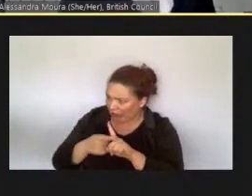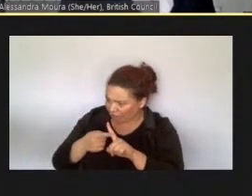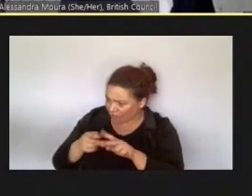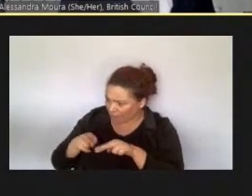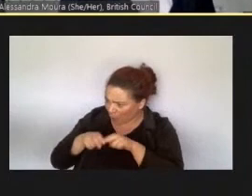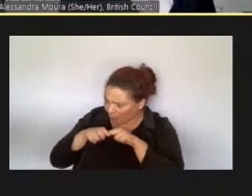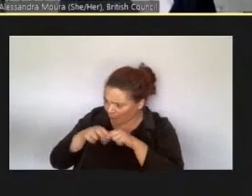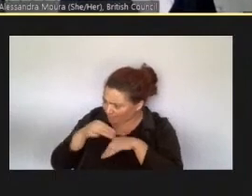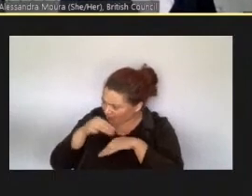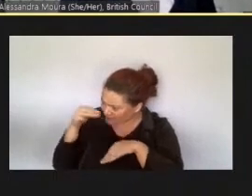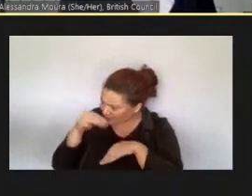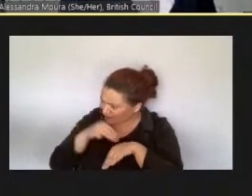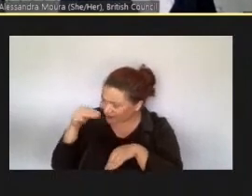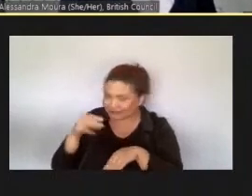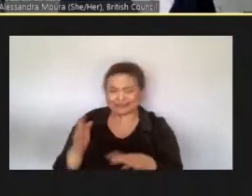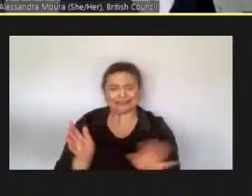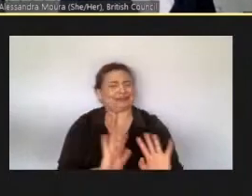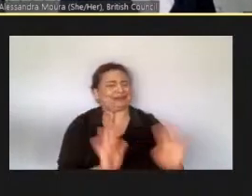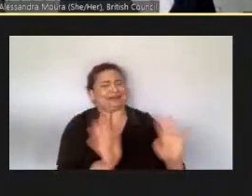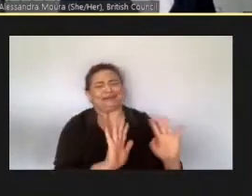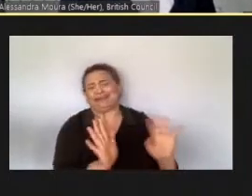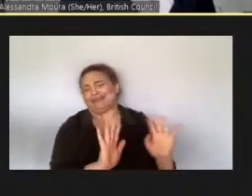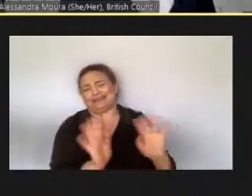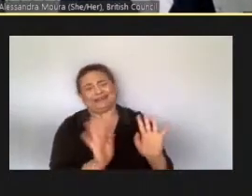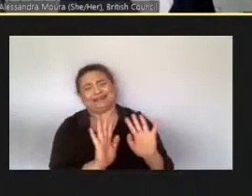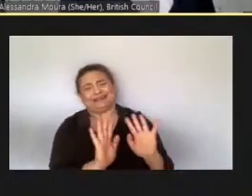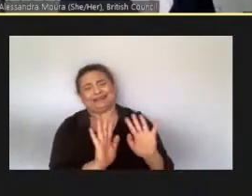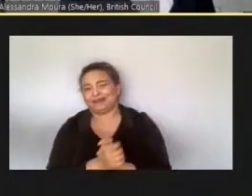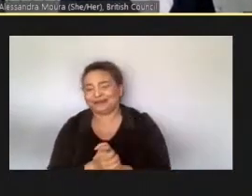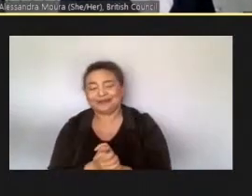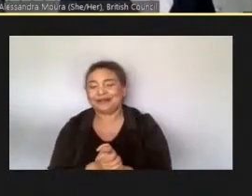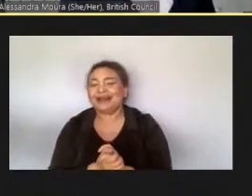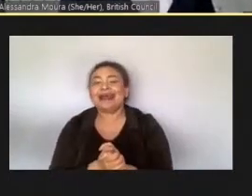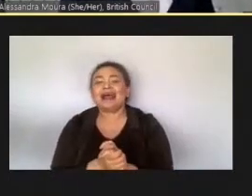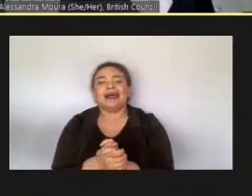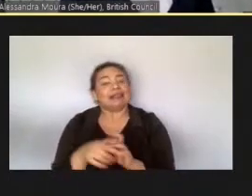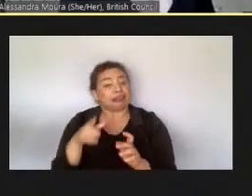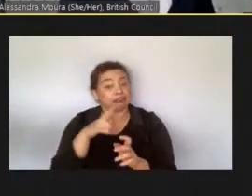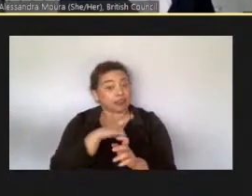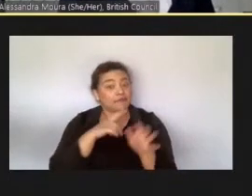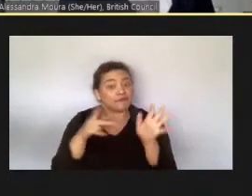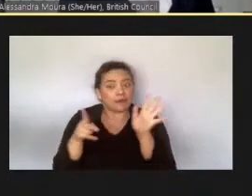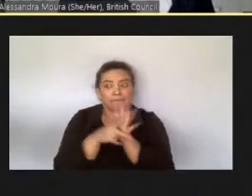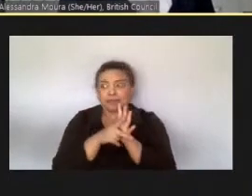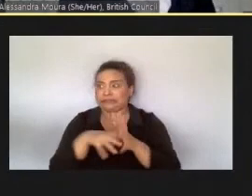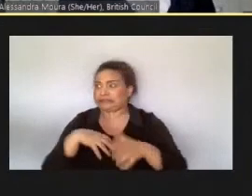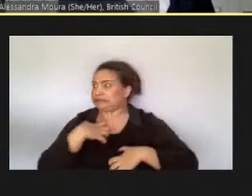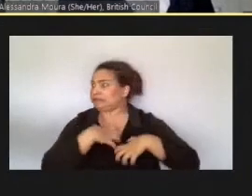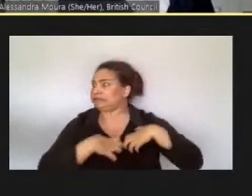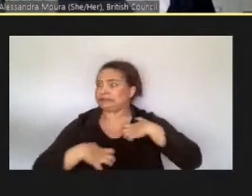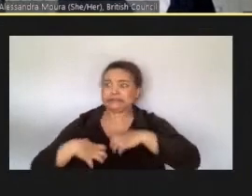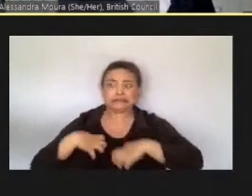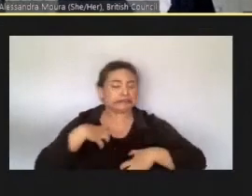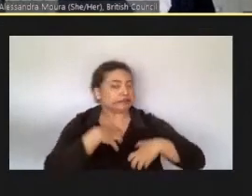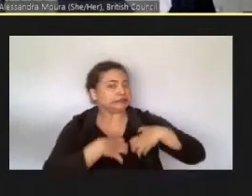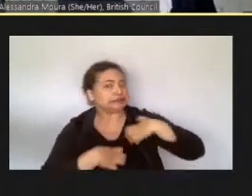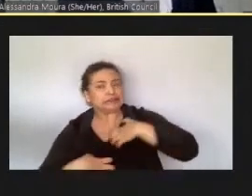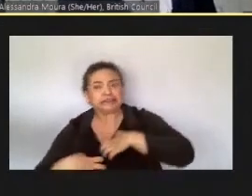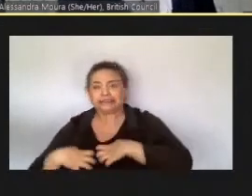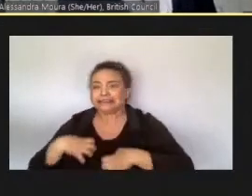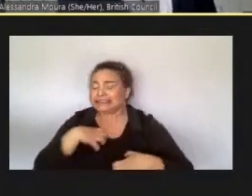came to me in kind of a desperate situation, very nervous that I was up and about, very, very, very pregnant. And